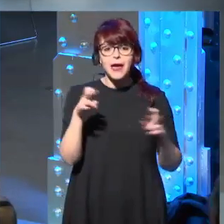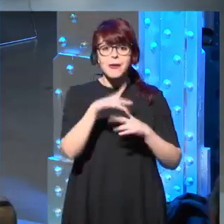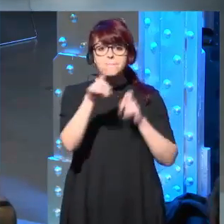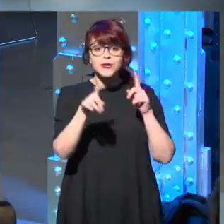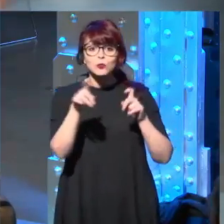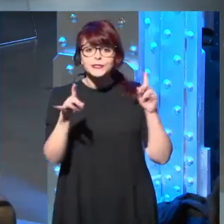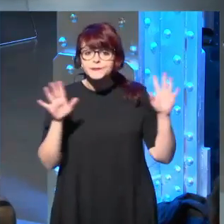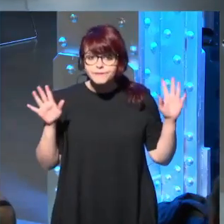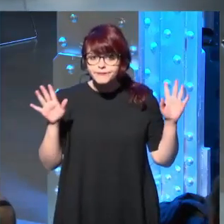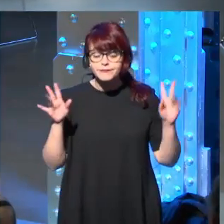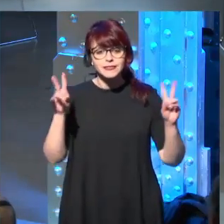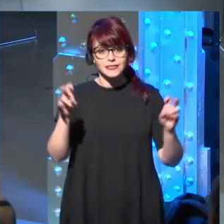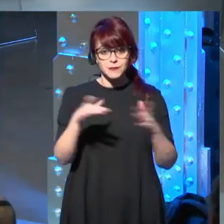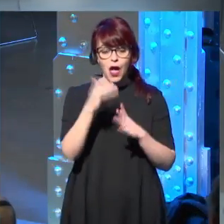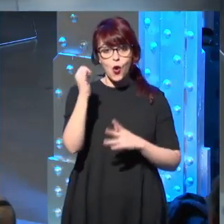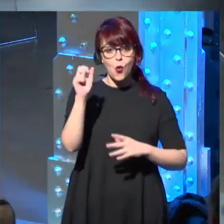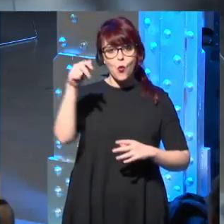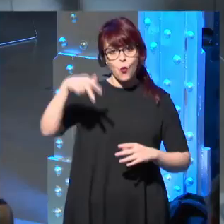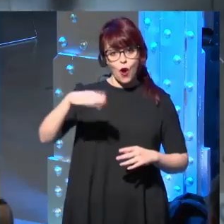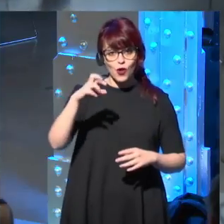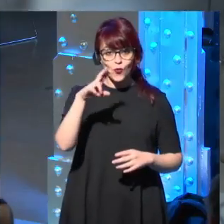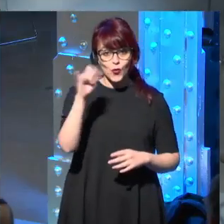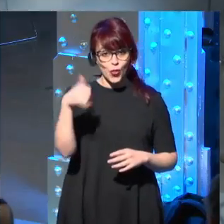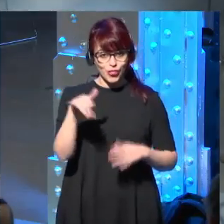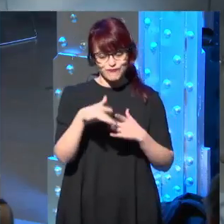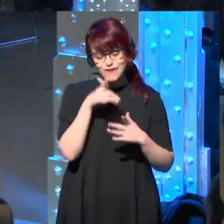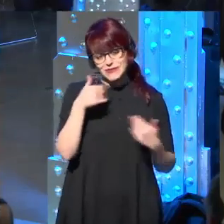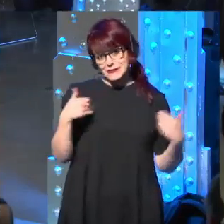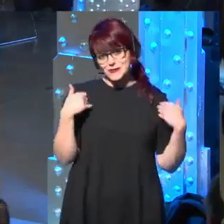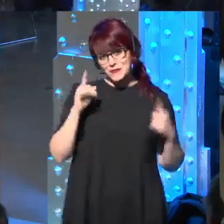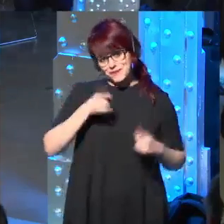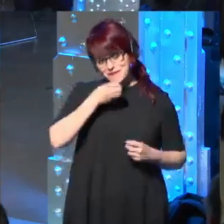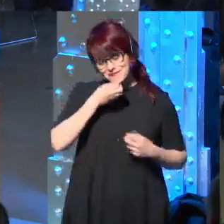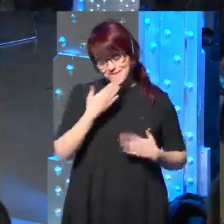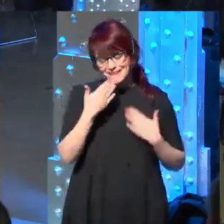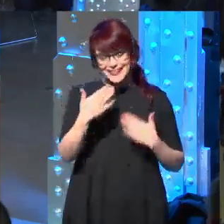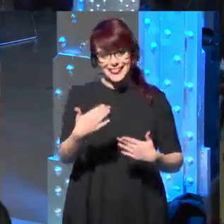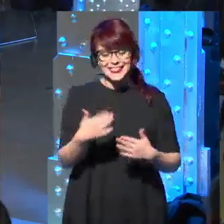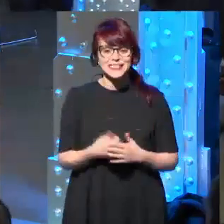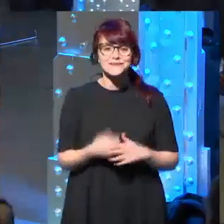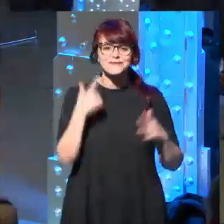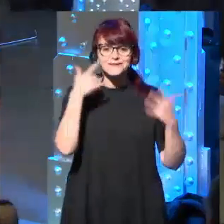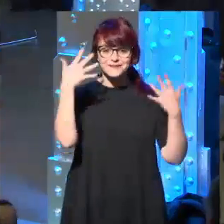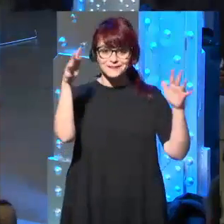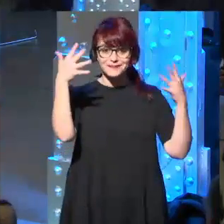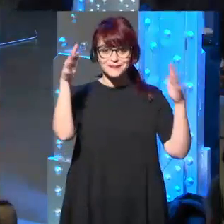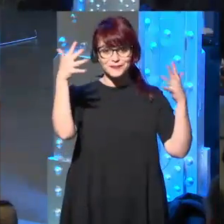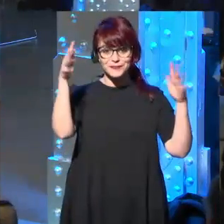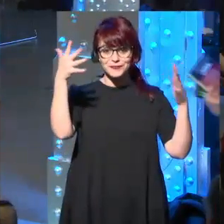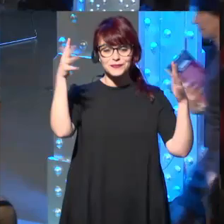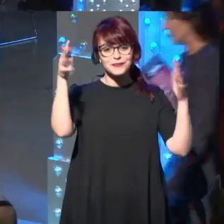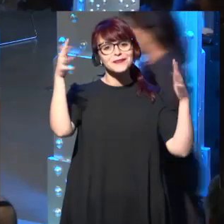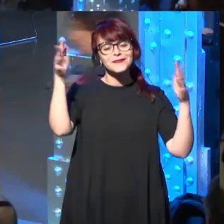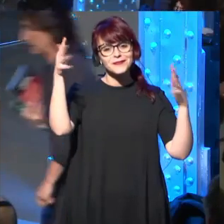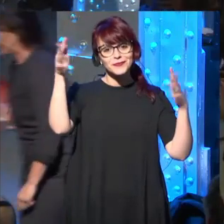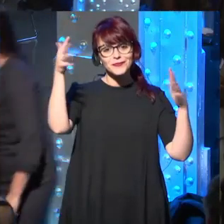to have Q&A, questions and answers with him, but that I leave to the interviewer. Thank